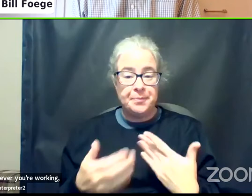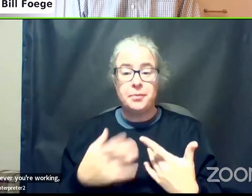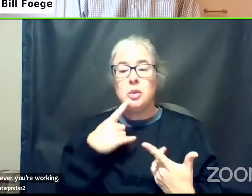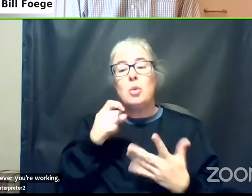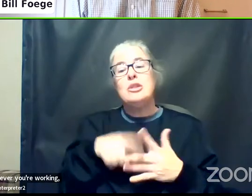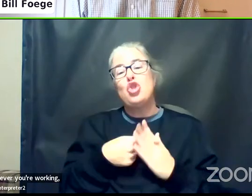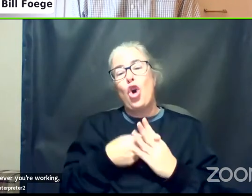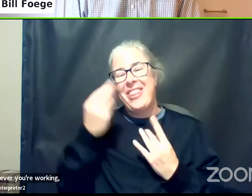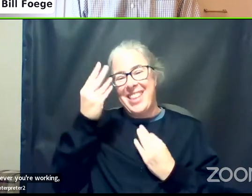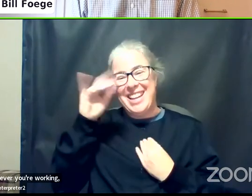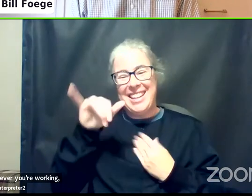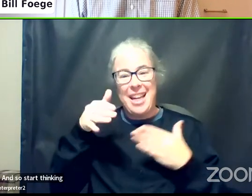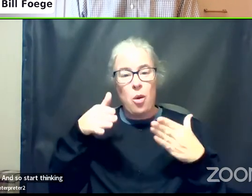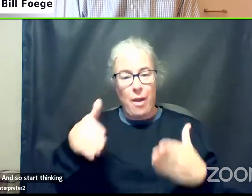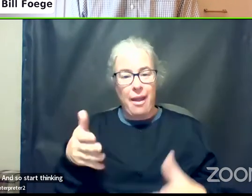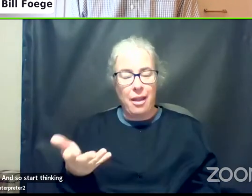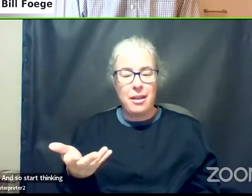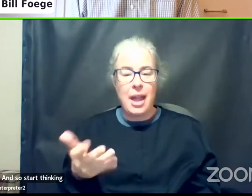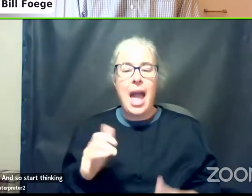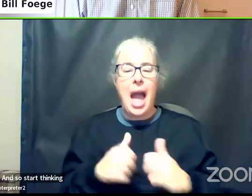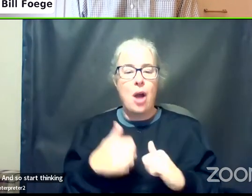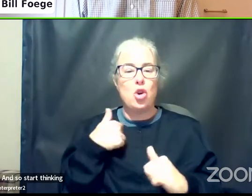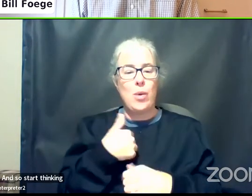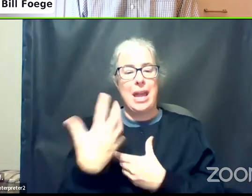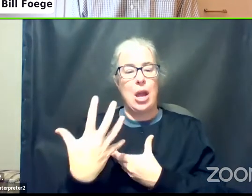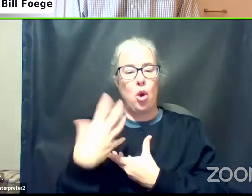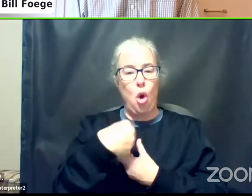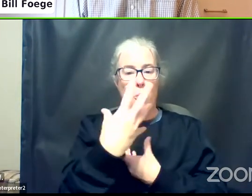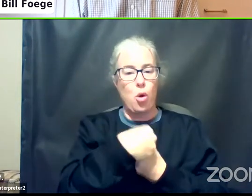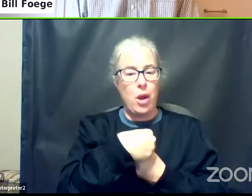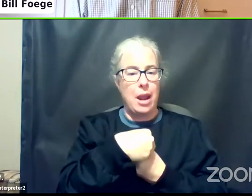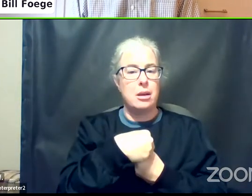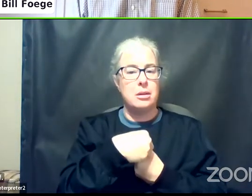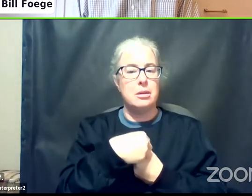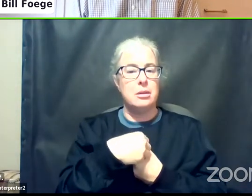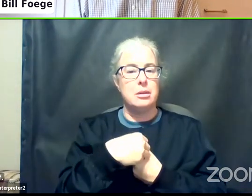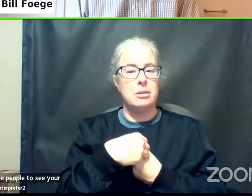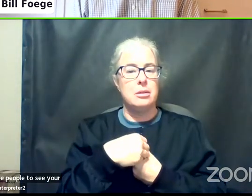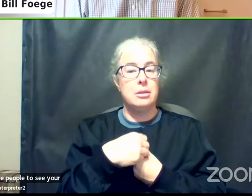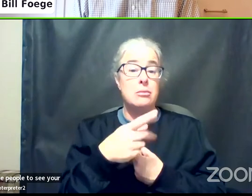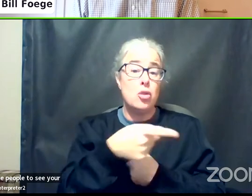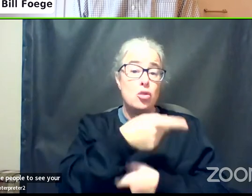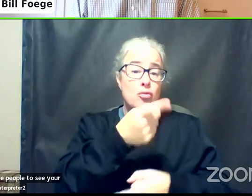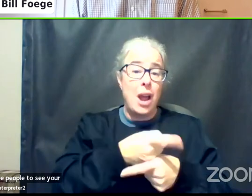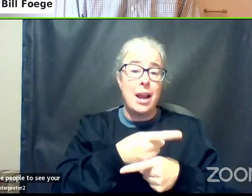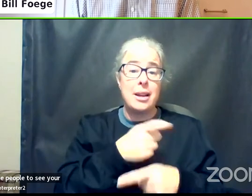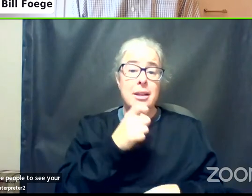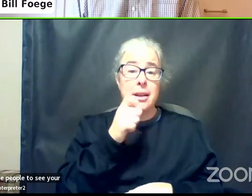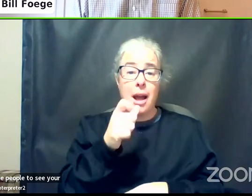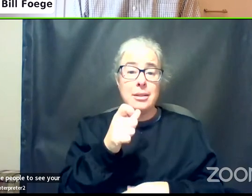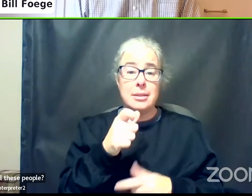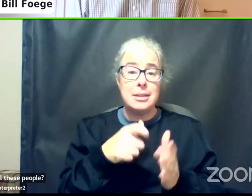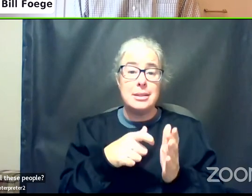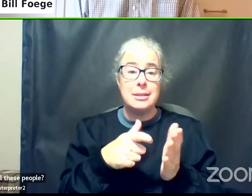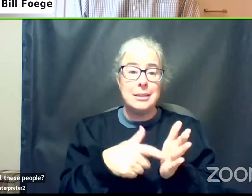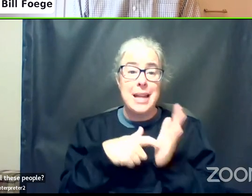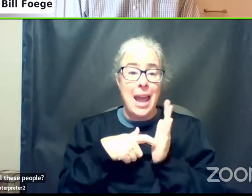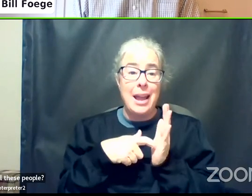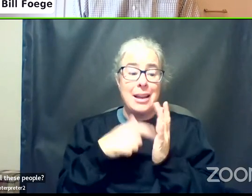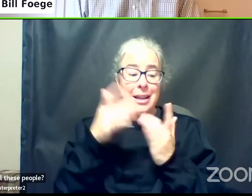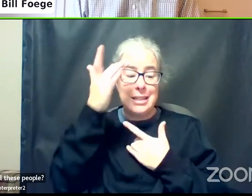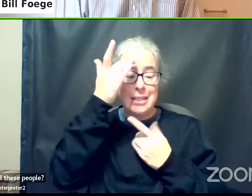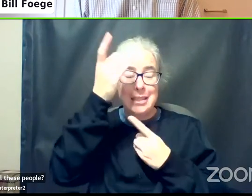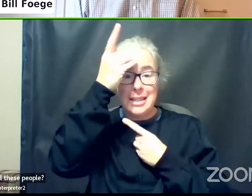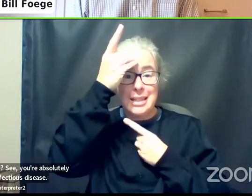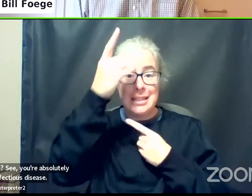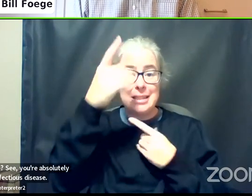start thinking that way of how do we incorporate all these people see you're absolutely right it doesn't take an infectious disease it takes